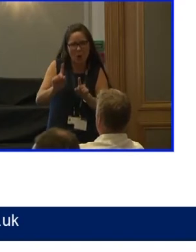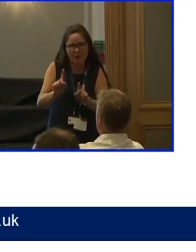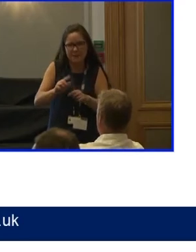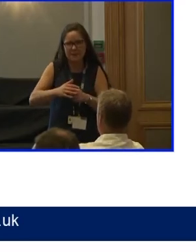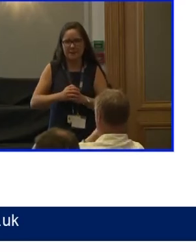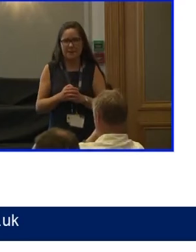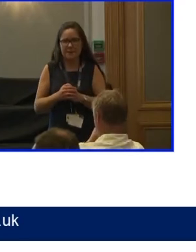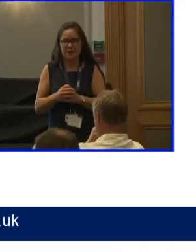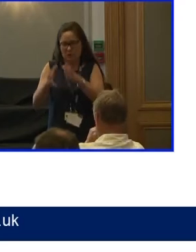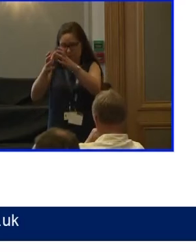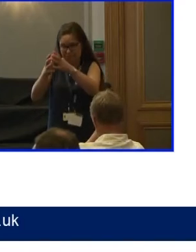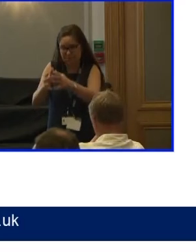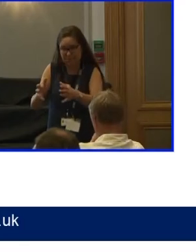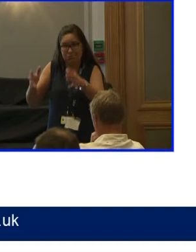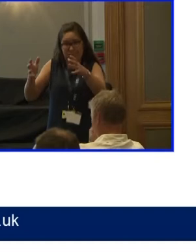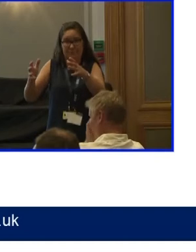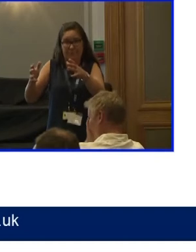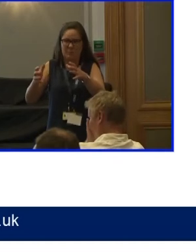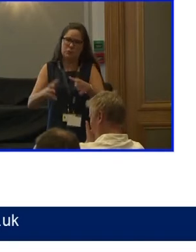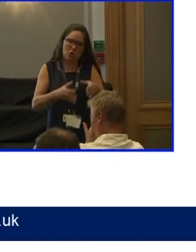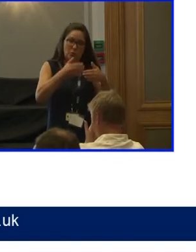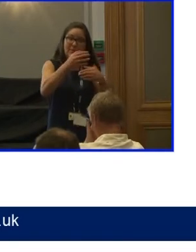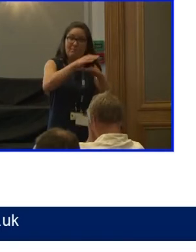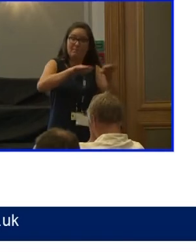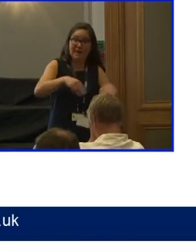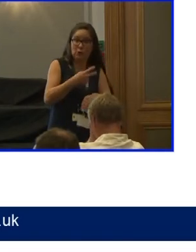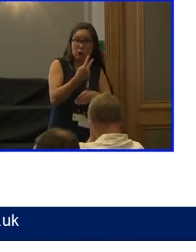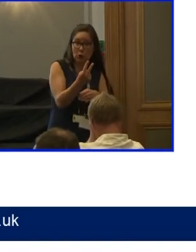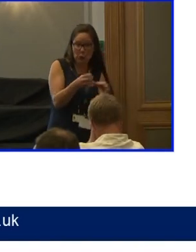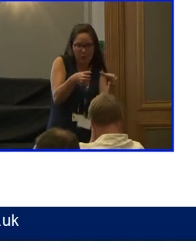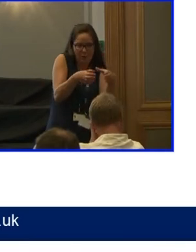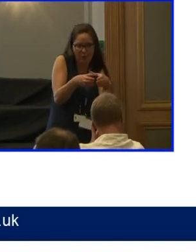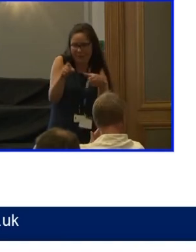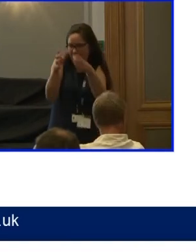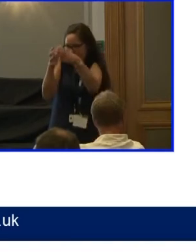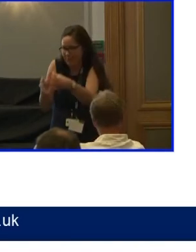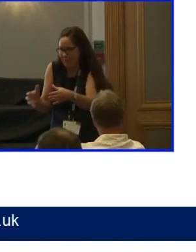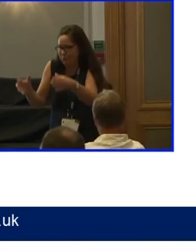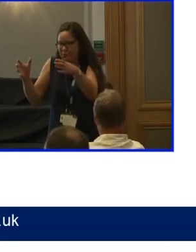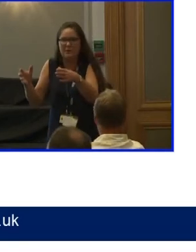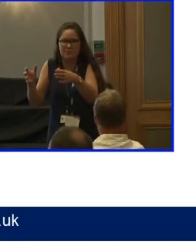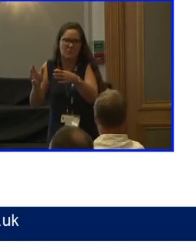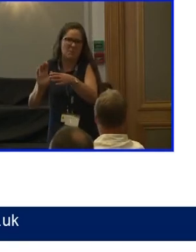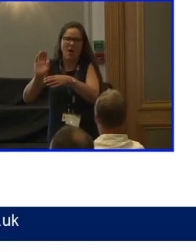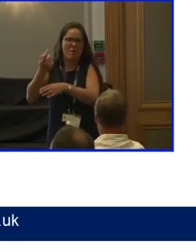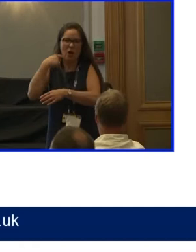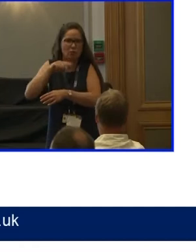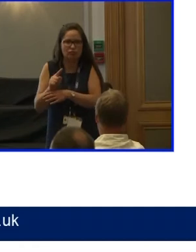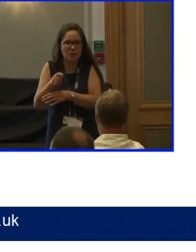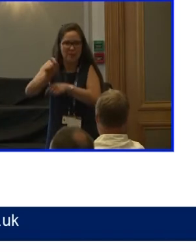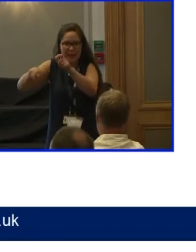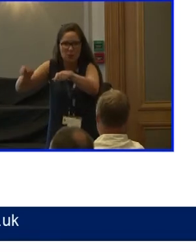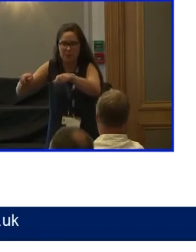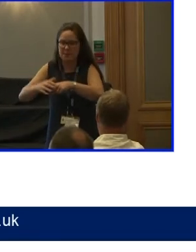participants than phase 2 trials, and depending on the treatment being investigated, this may be tens or hundreds of patients. And the key thing about phase